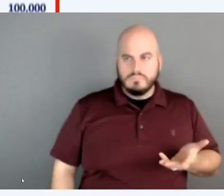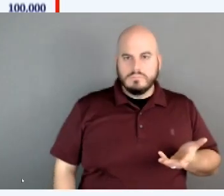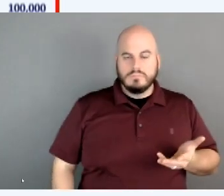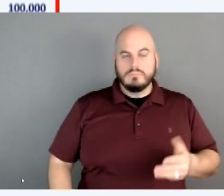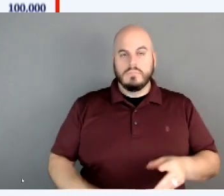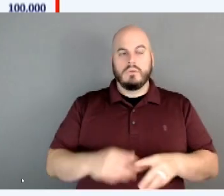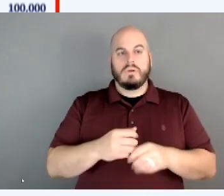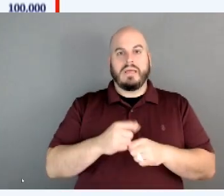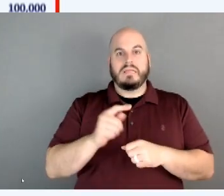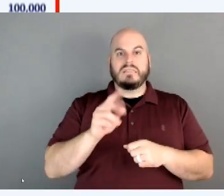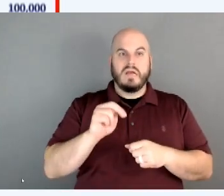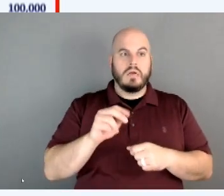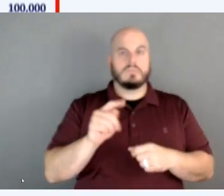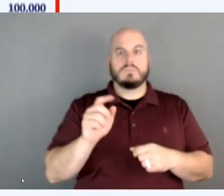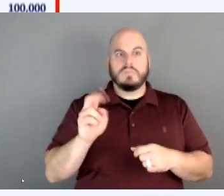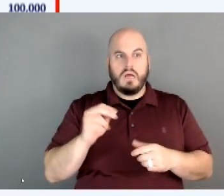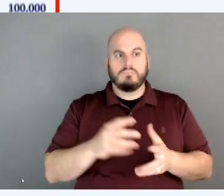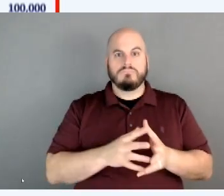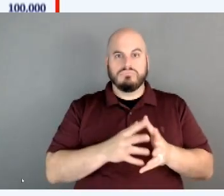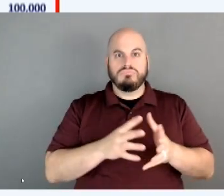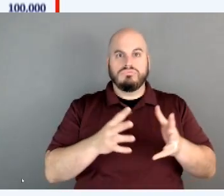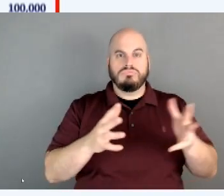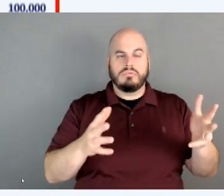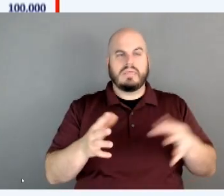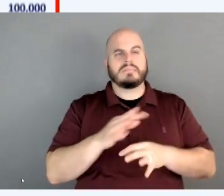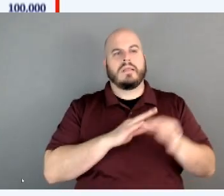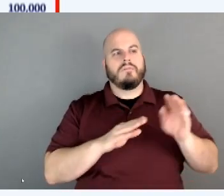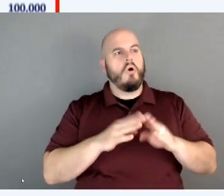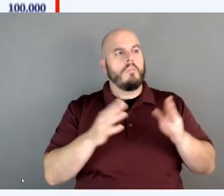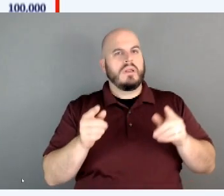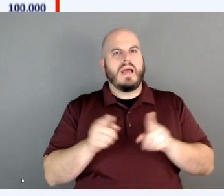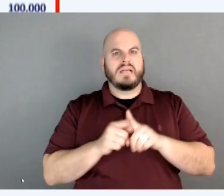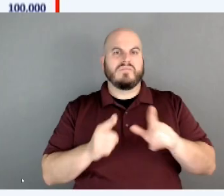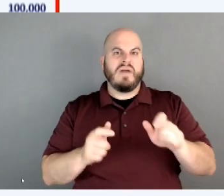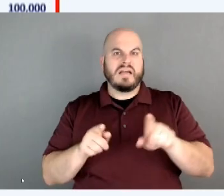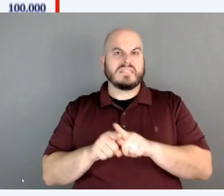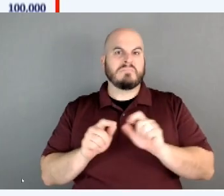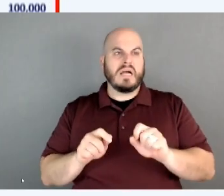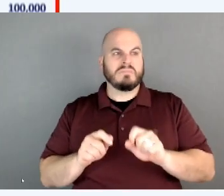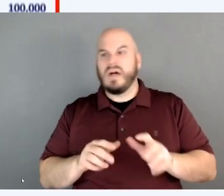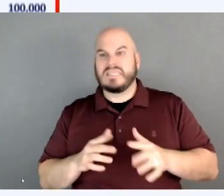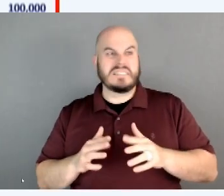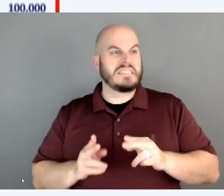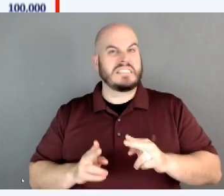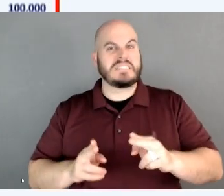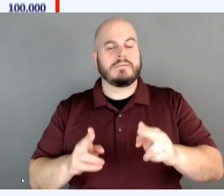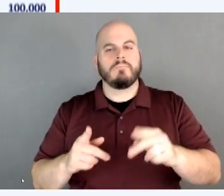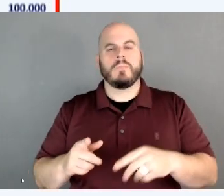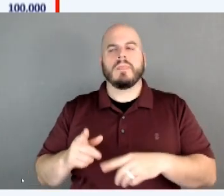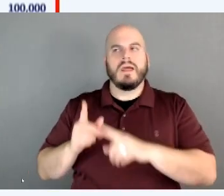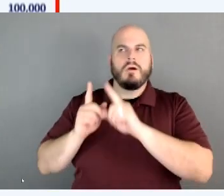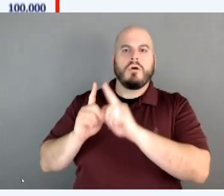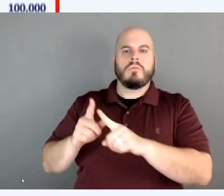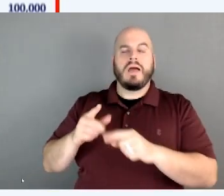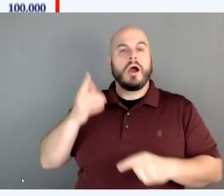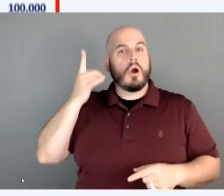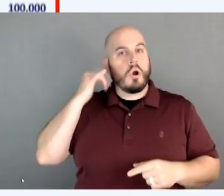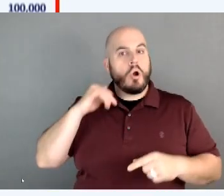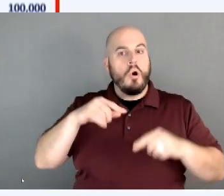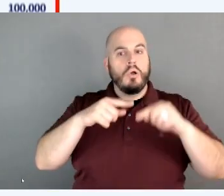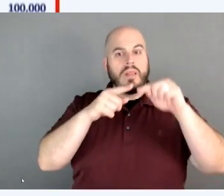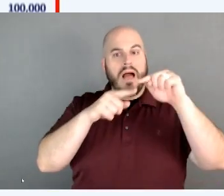we rather than open as quickly as possible, That gold line is going to finish somewhere